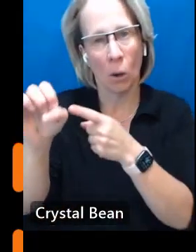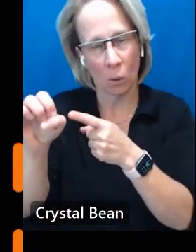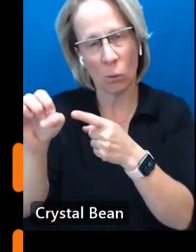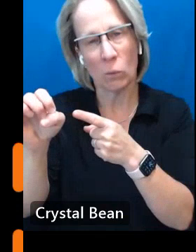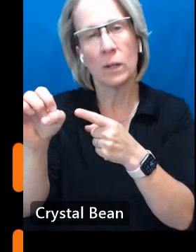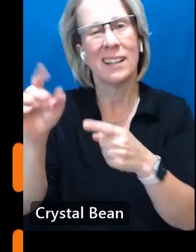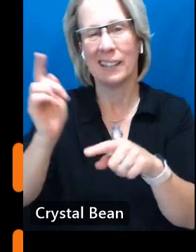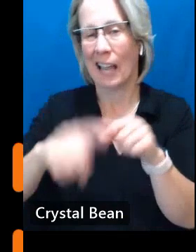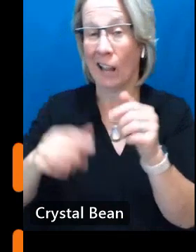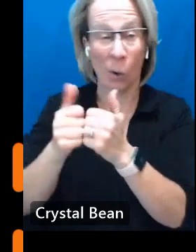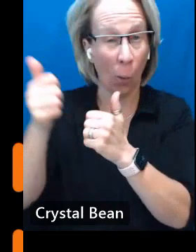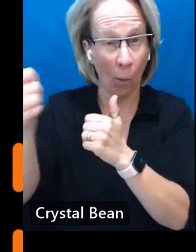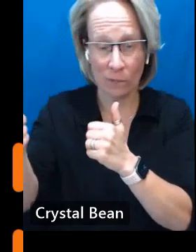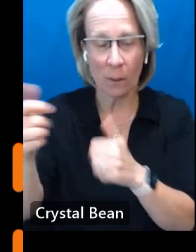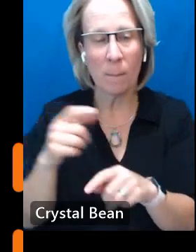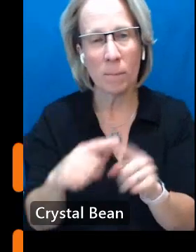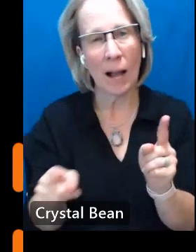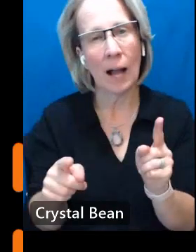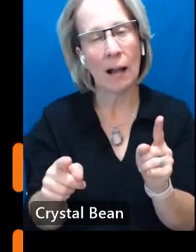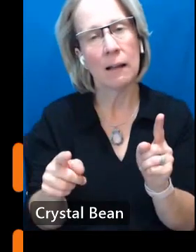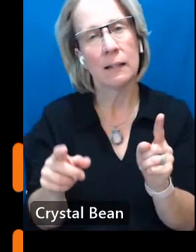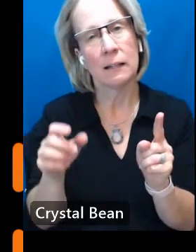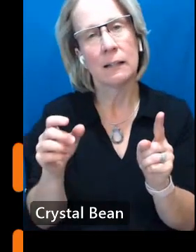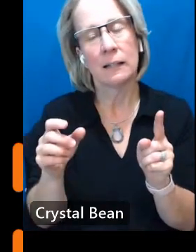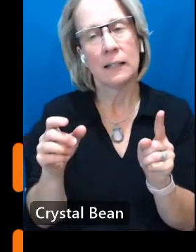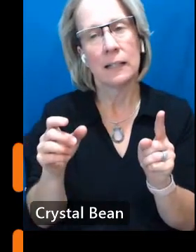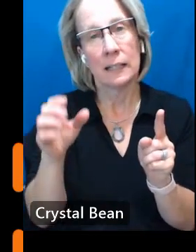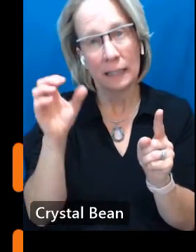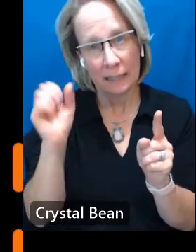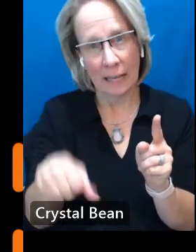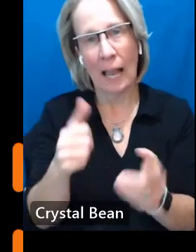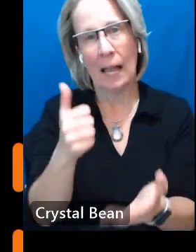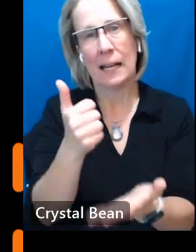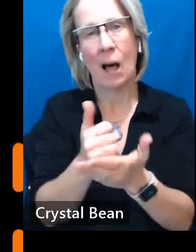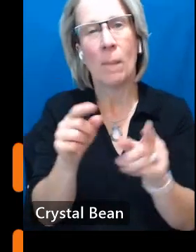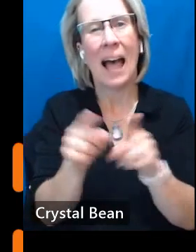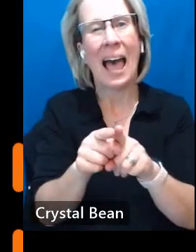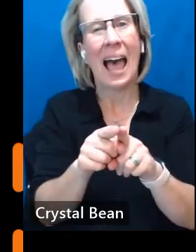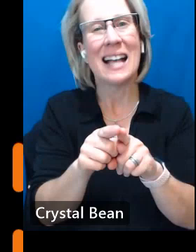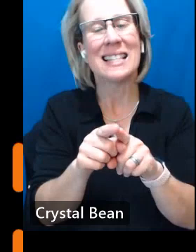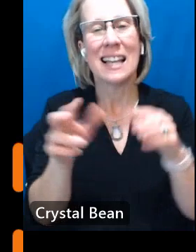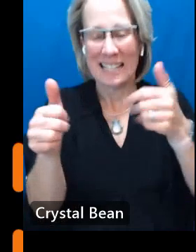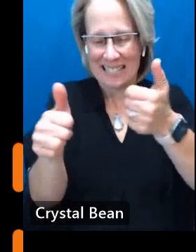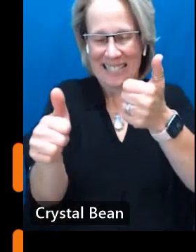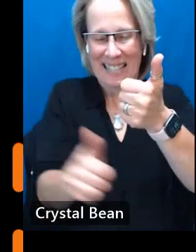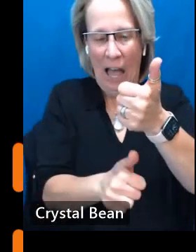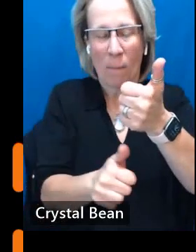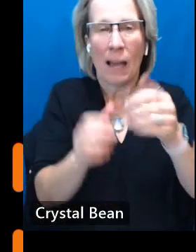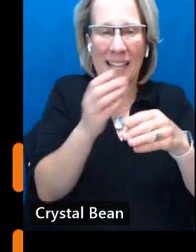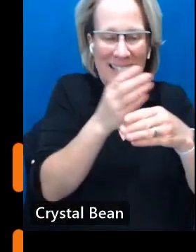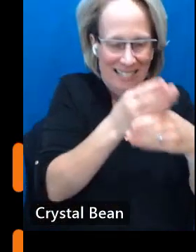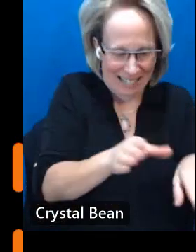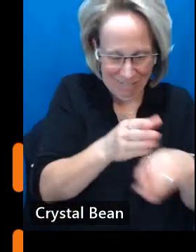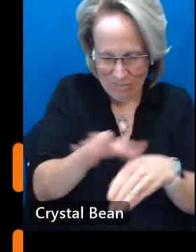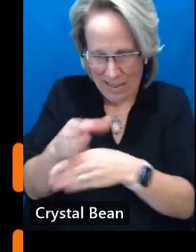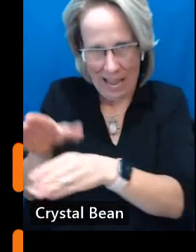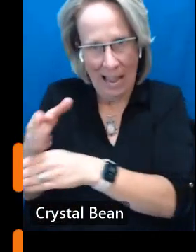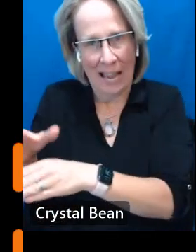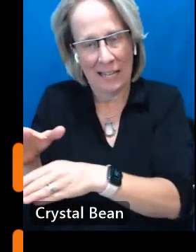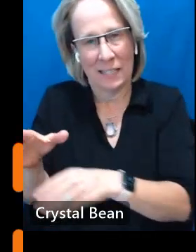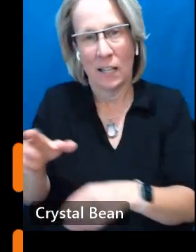be useful as a way to subdivide your P code budgets. And again, they're not on the revenue side, they're only on the